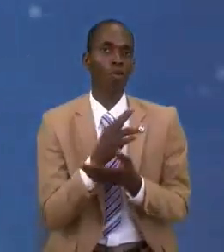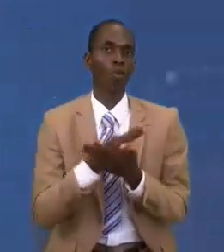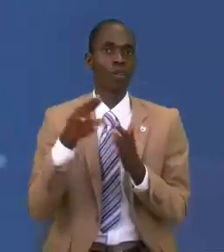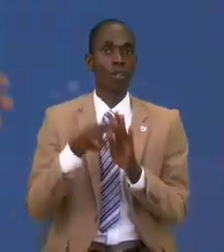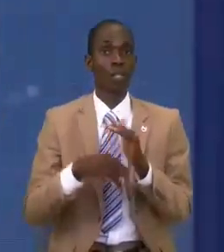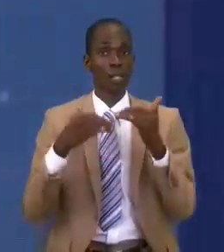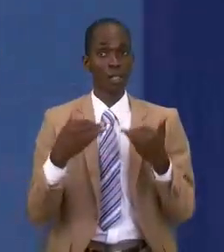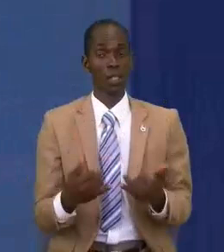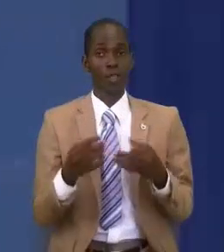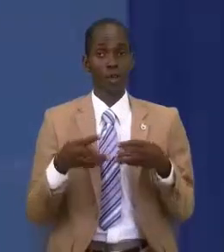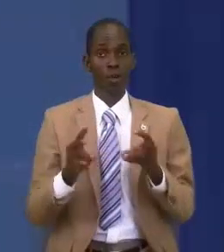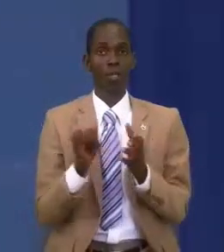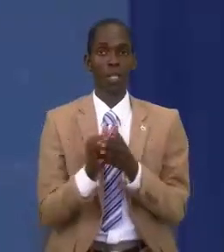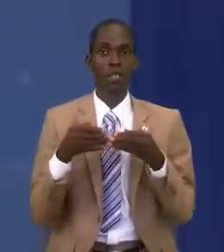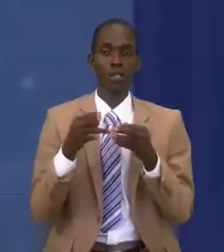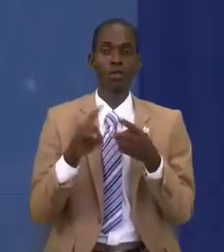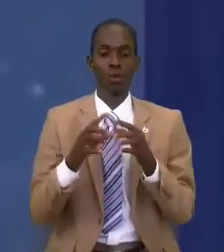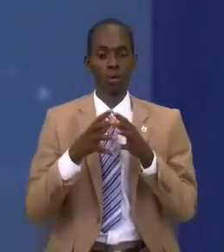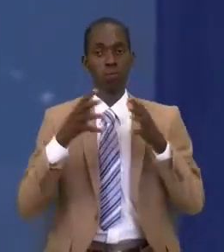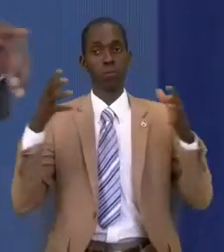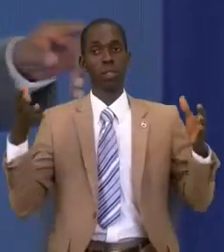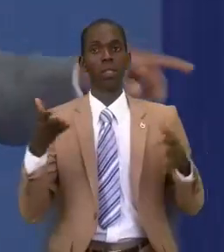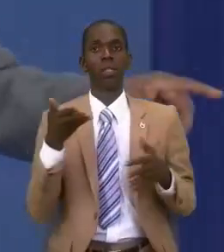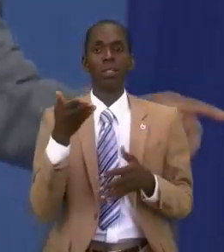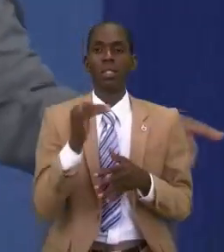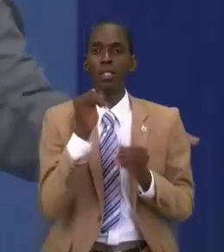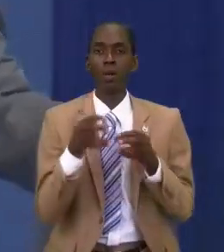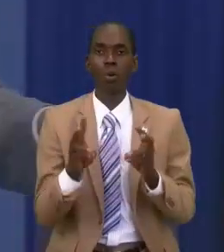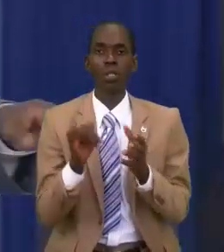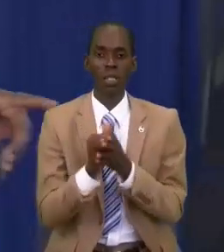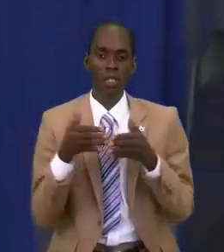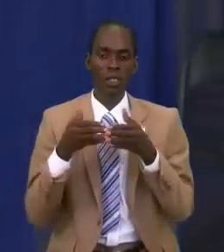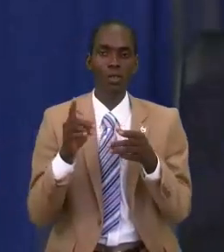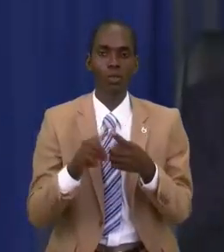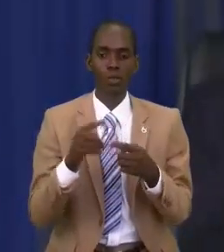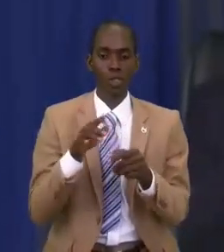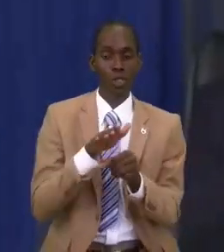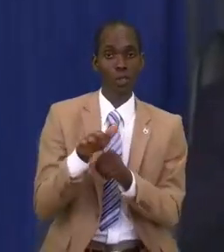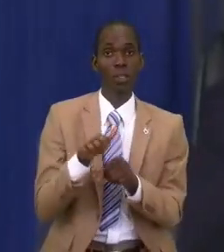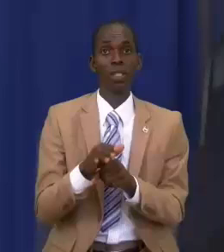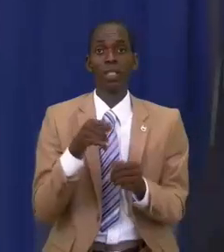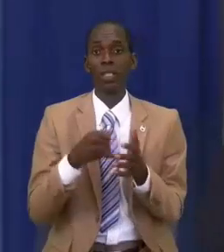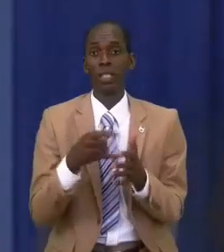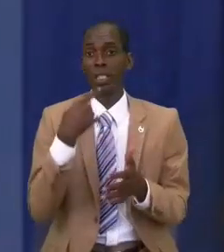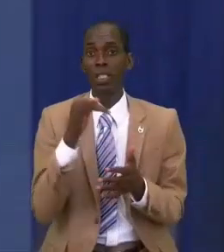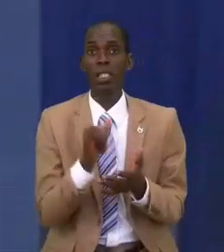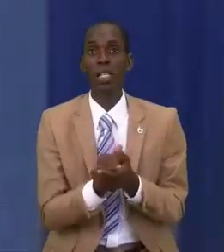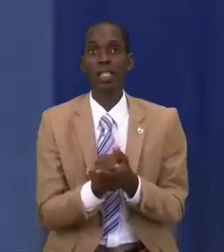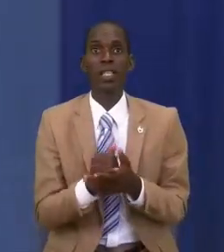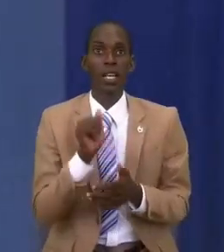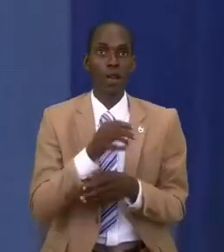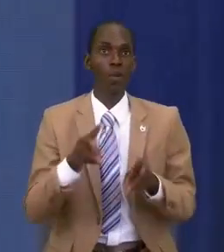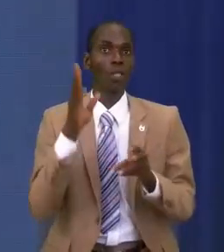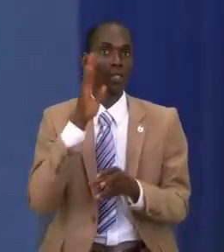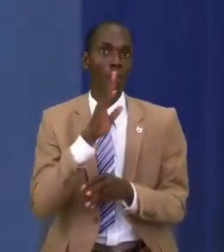that leads to his sufficiency. It says, a way shall be there, an highway, it shall be called the way